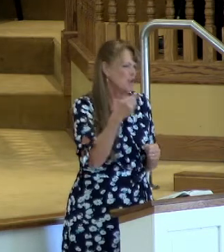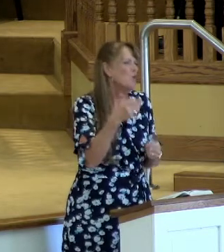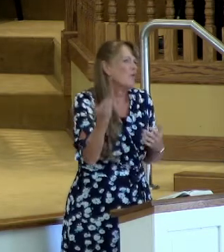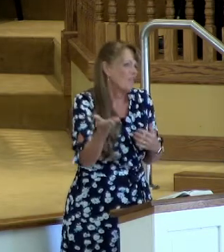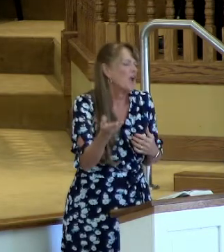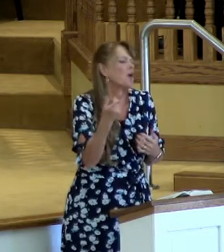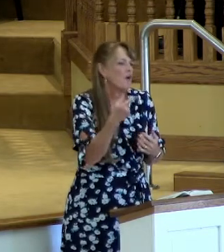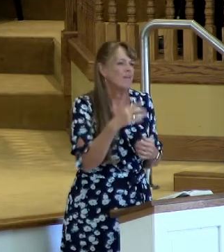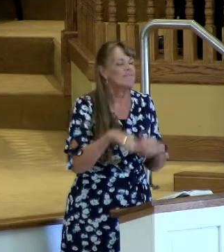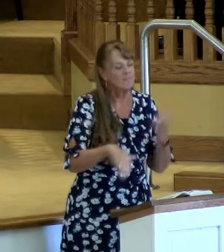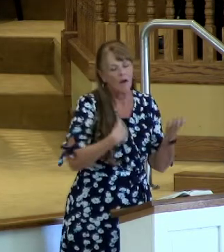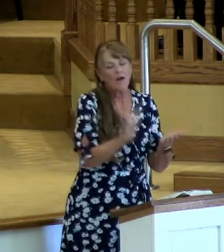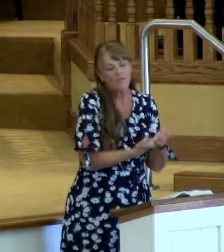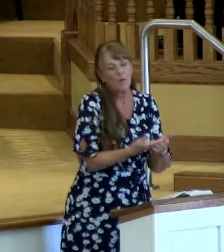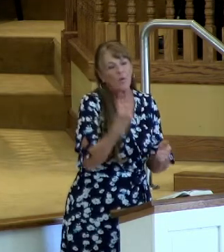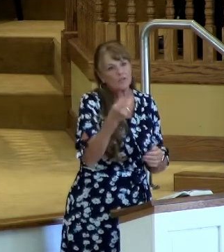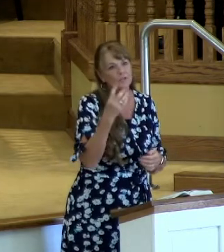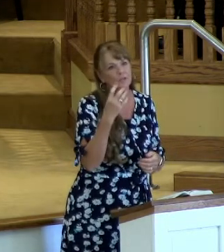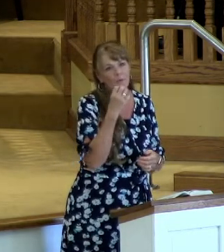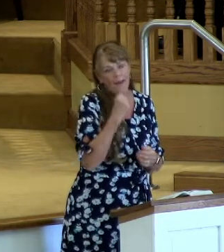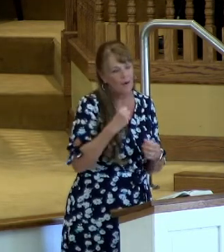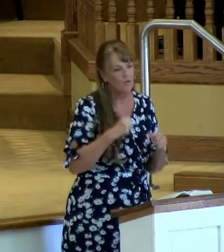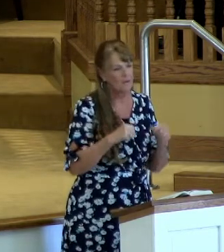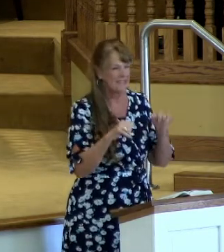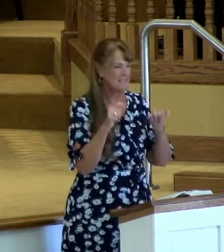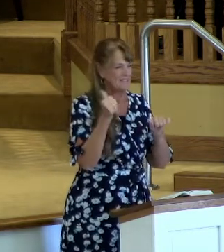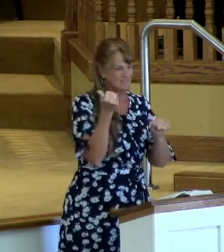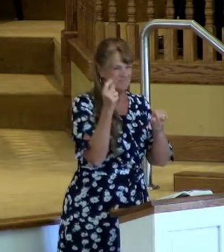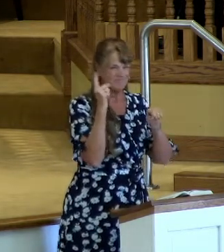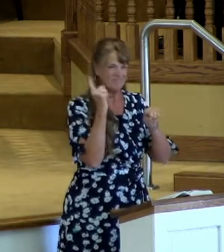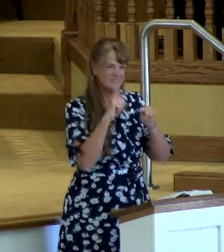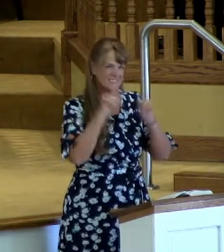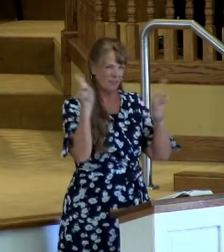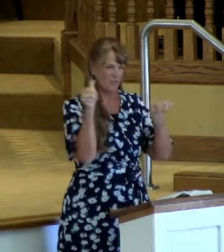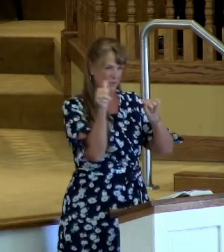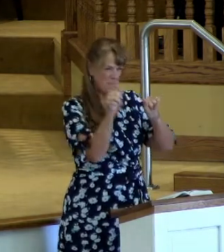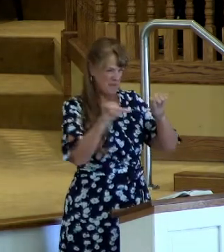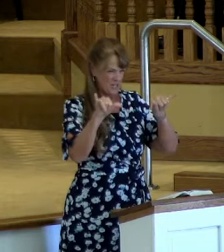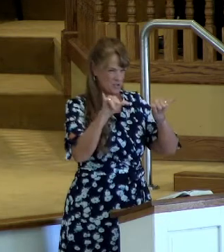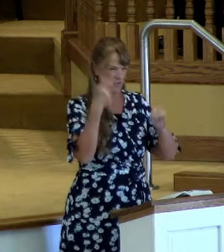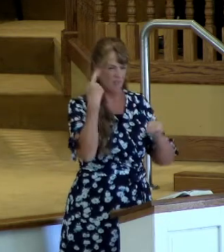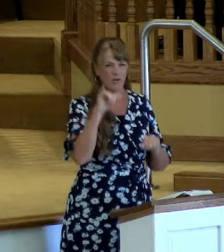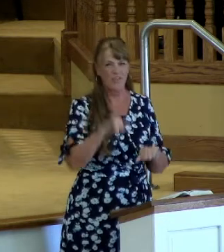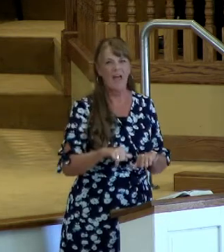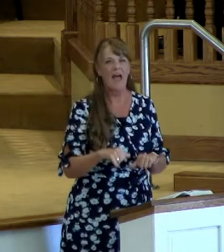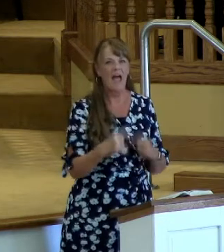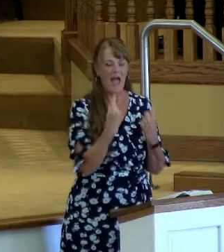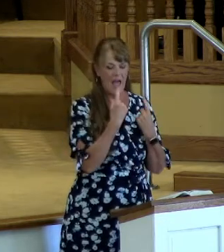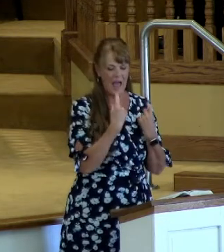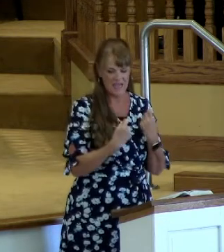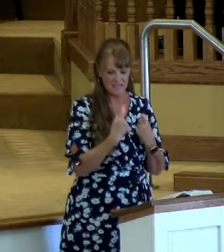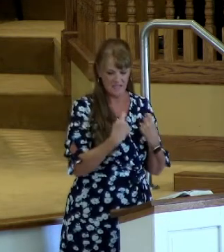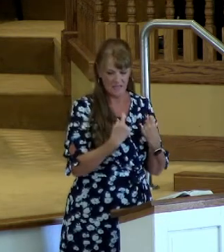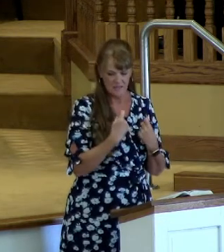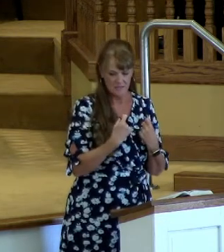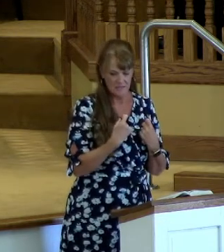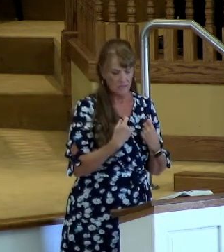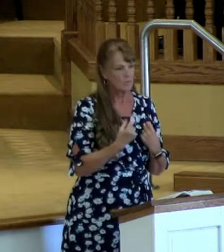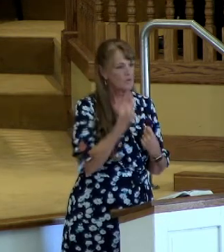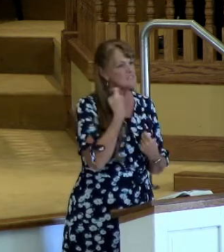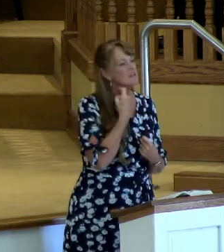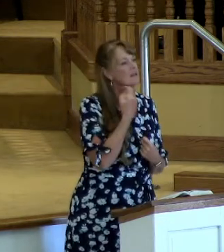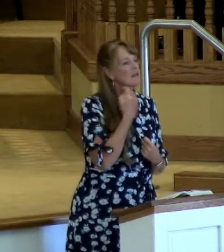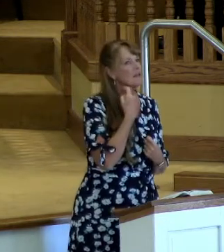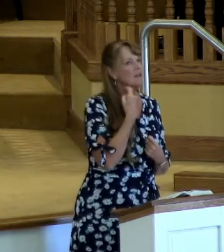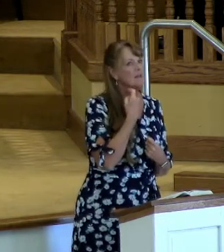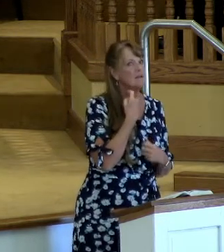And everybody has measuring sticks for that, you know. But I was asked that question recently, and